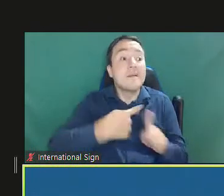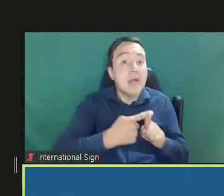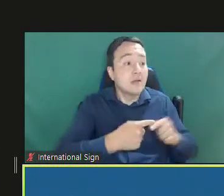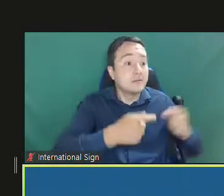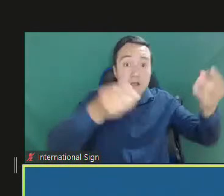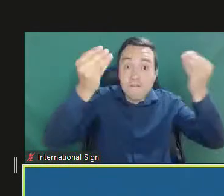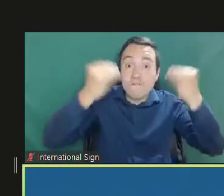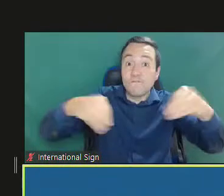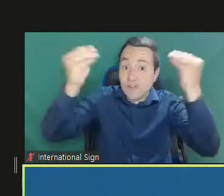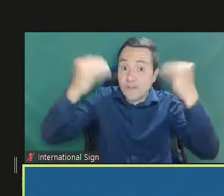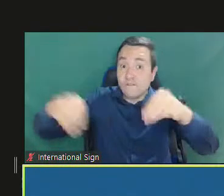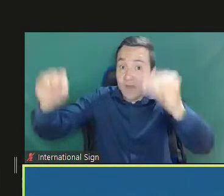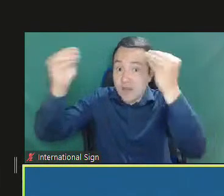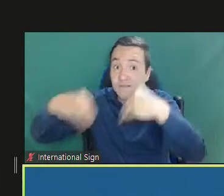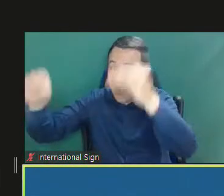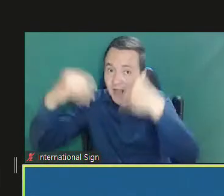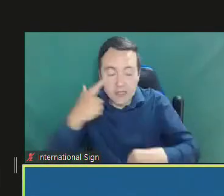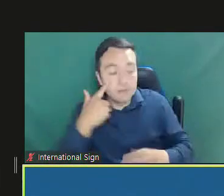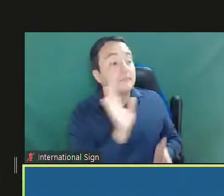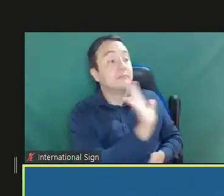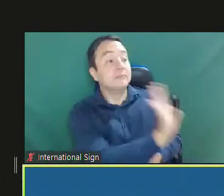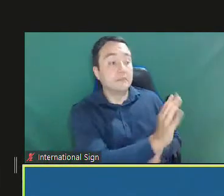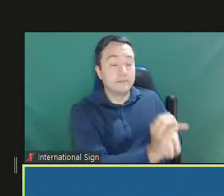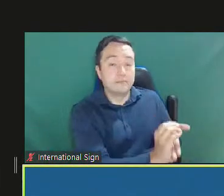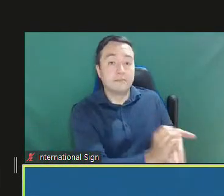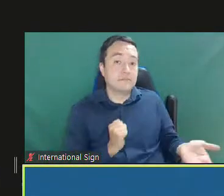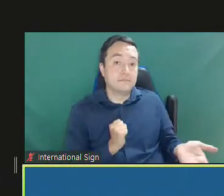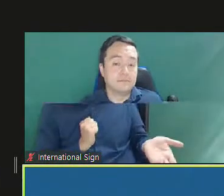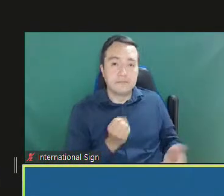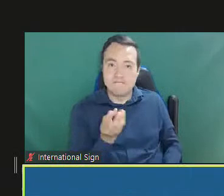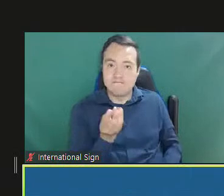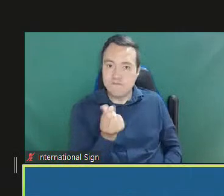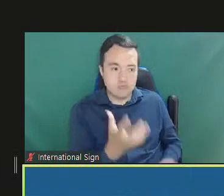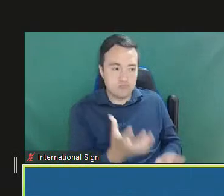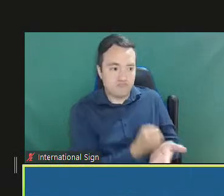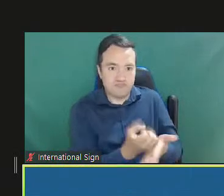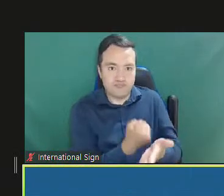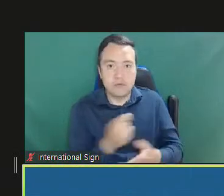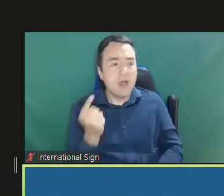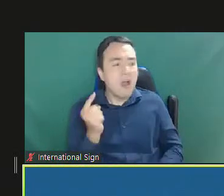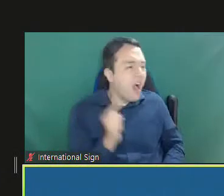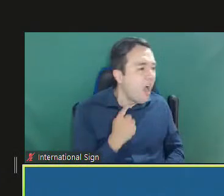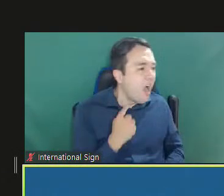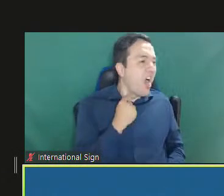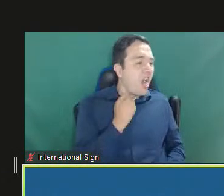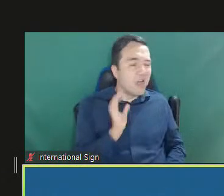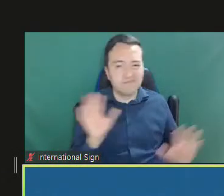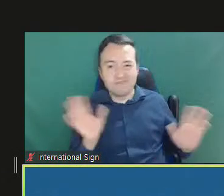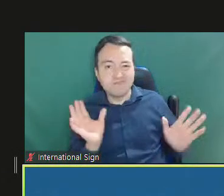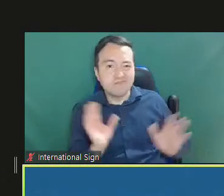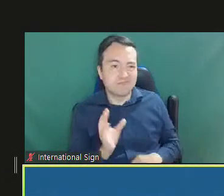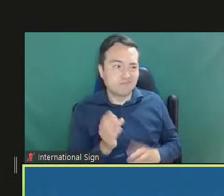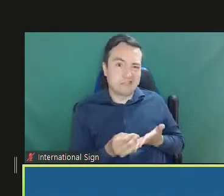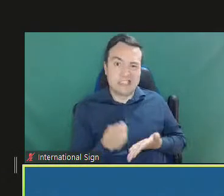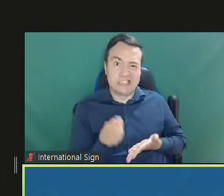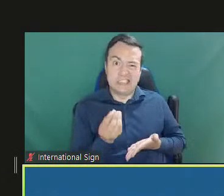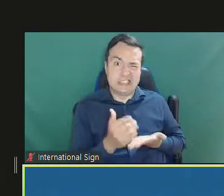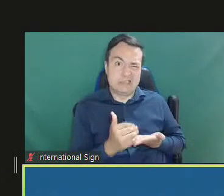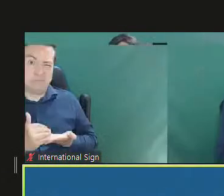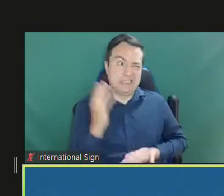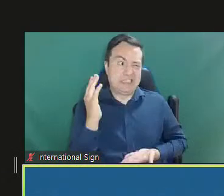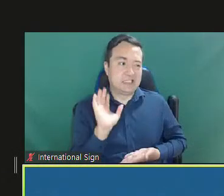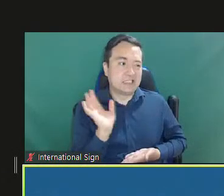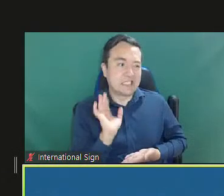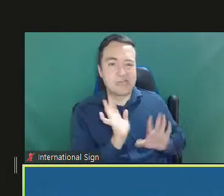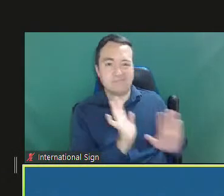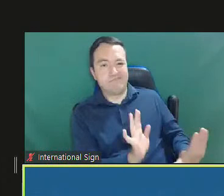improve health outcomes by reducing the consumption of health-harming products. They increase the financial viability of